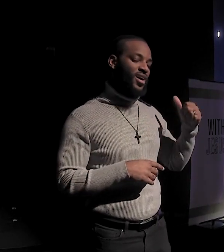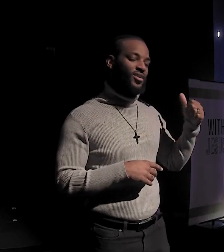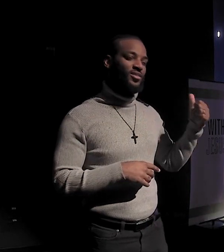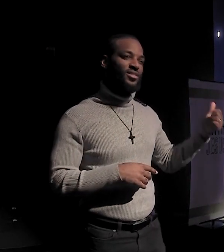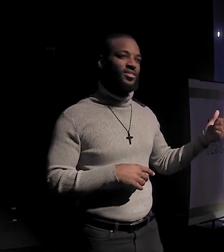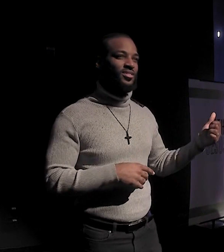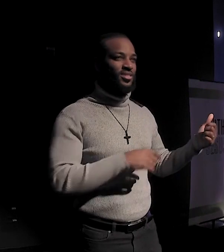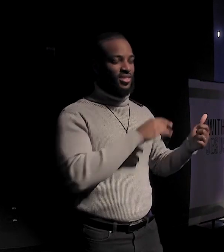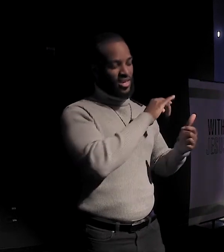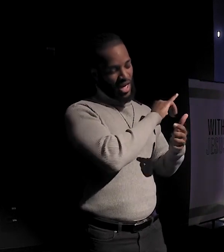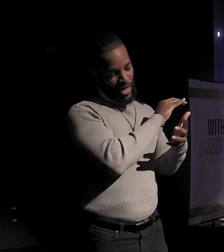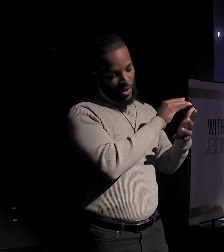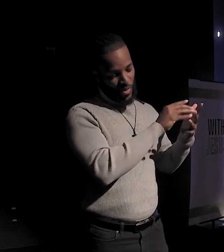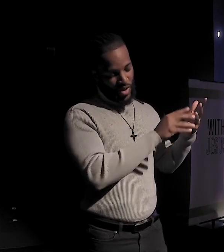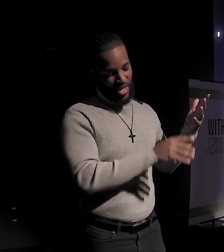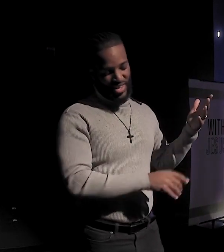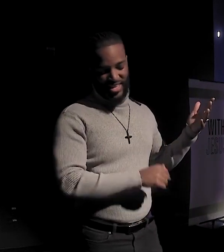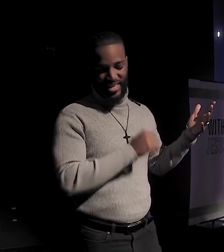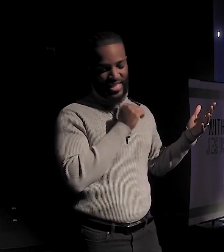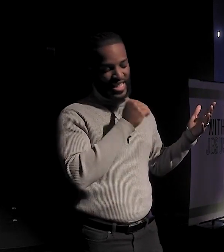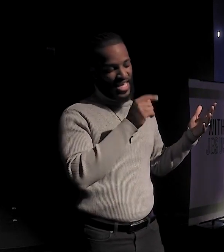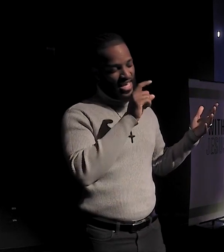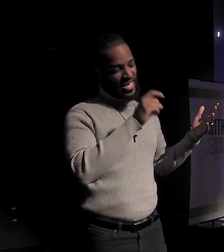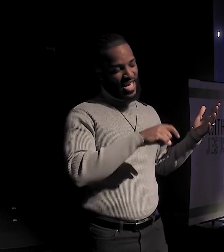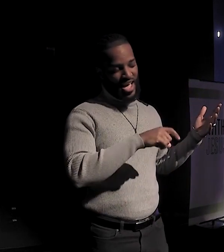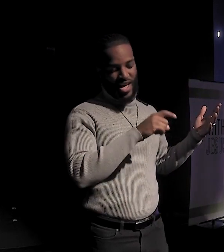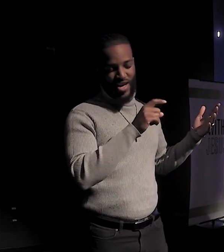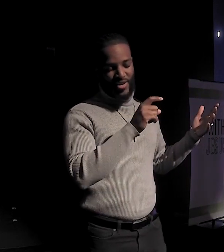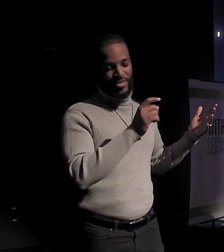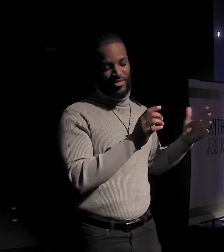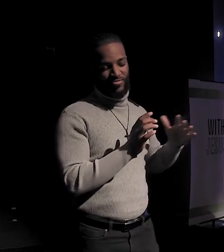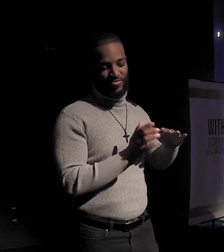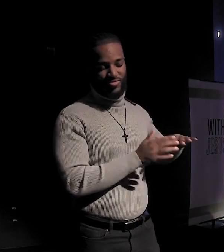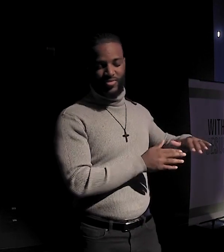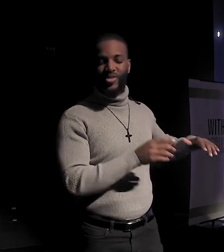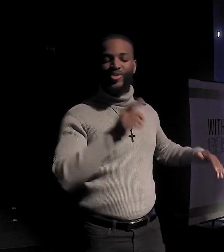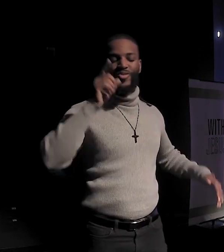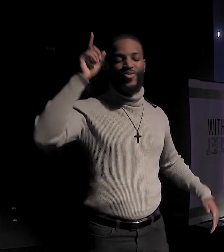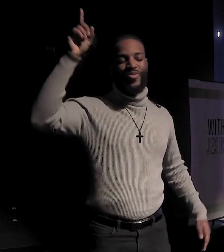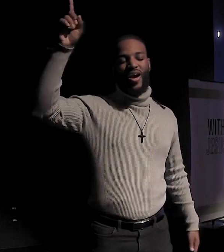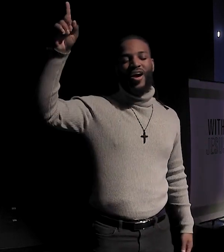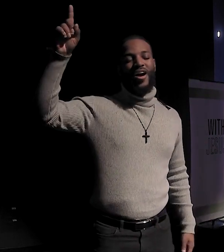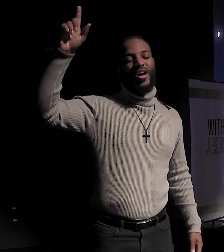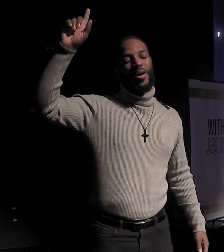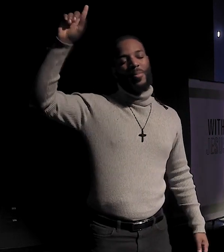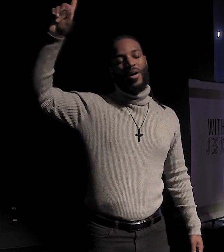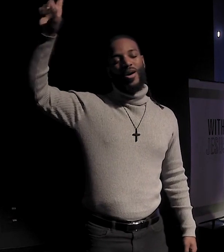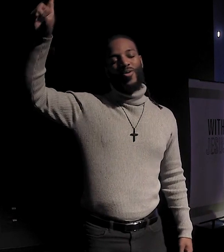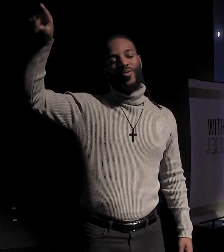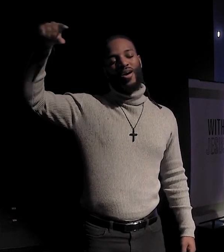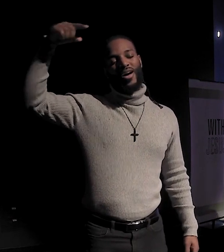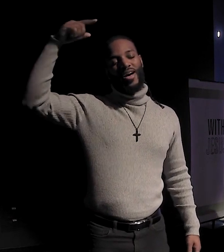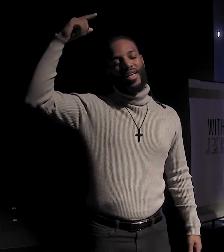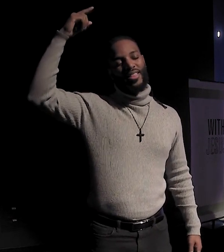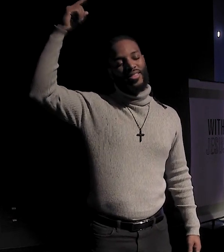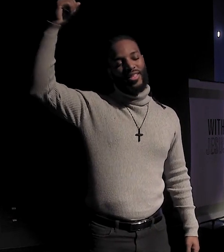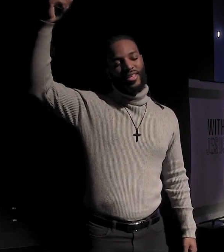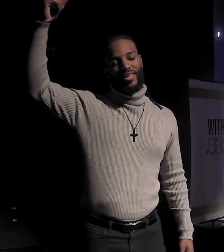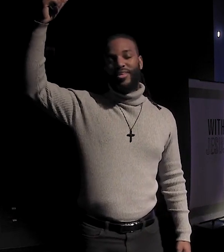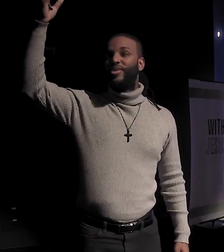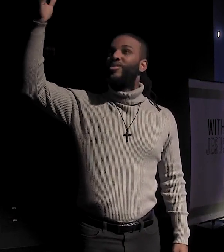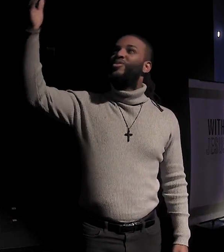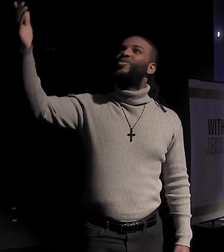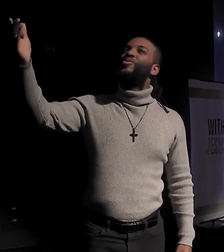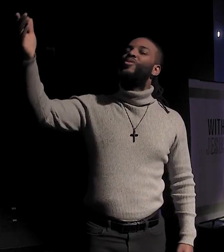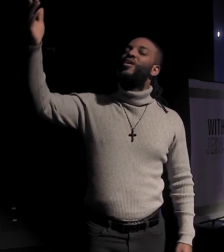anyone else. I don't need anything else. You are my one